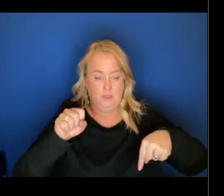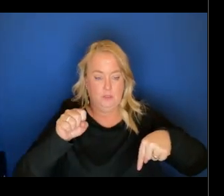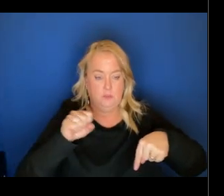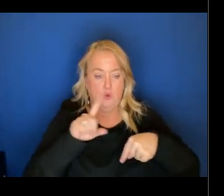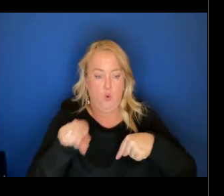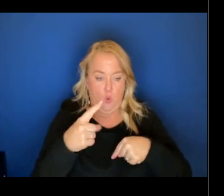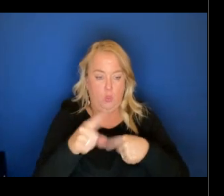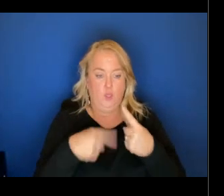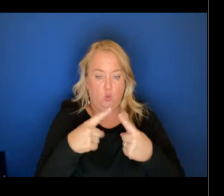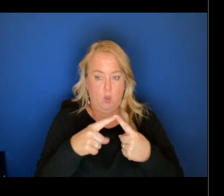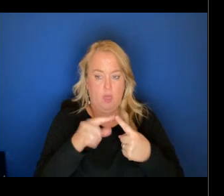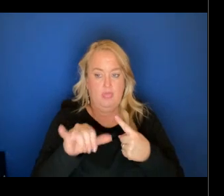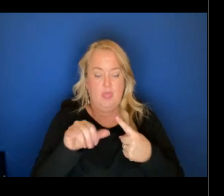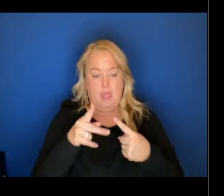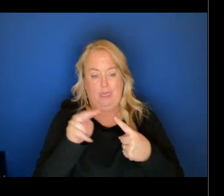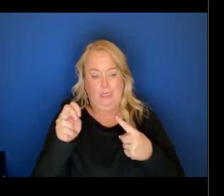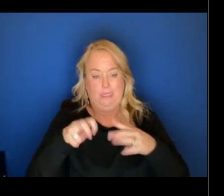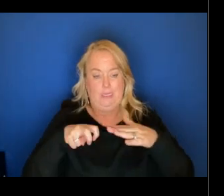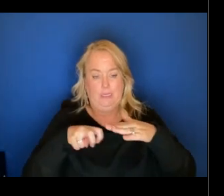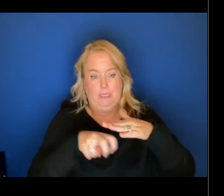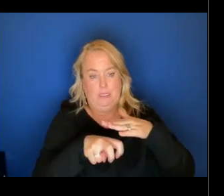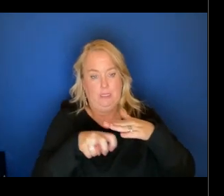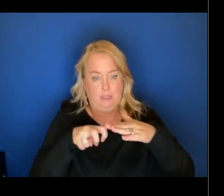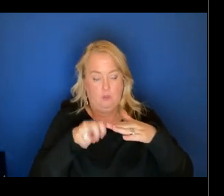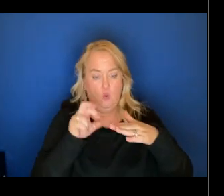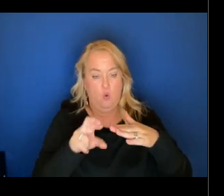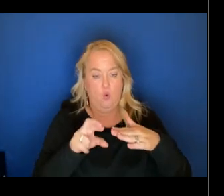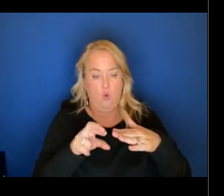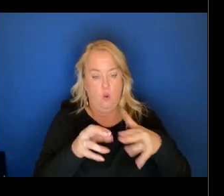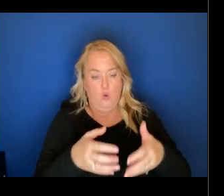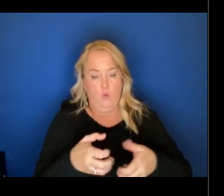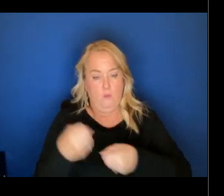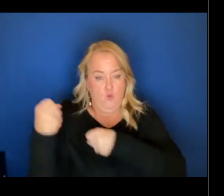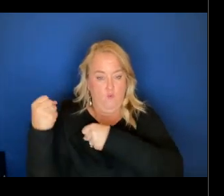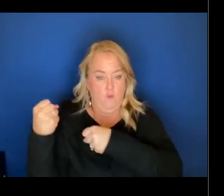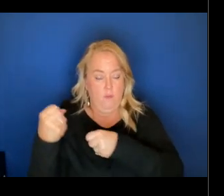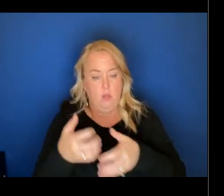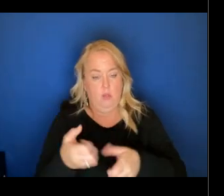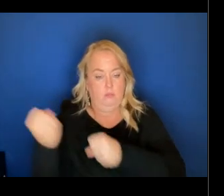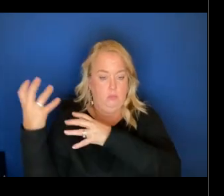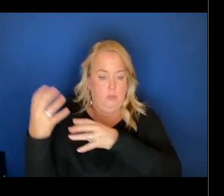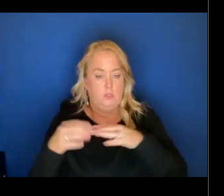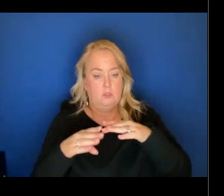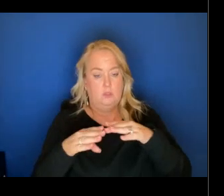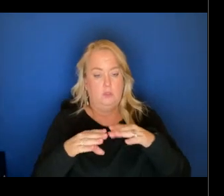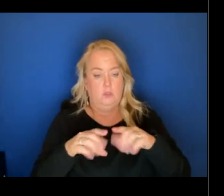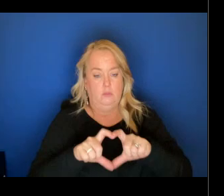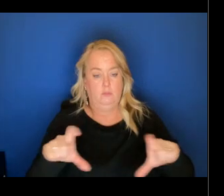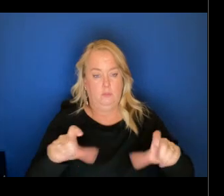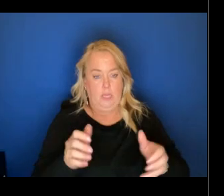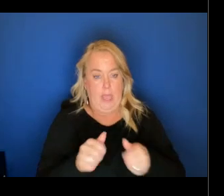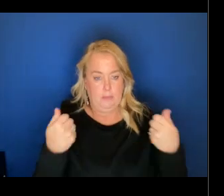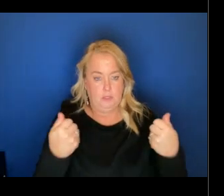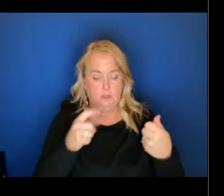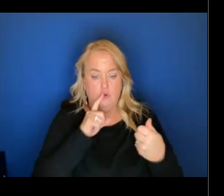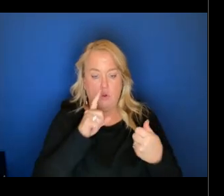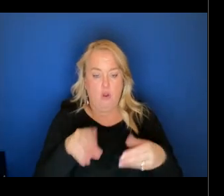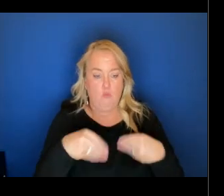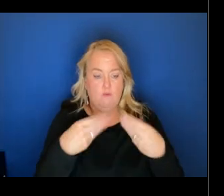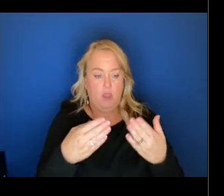only when knee space or removable base cabinets are